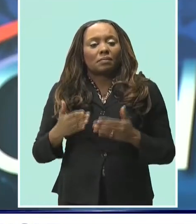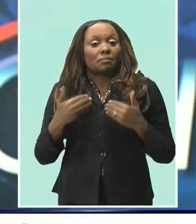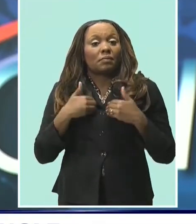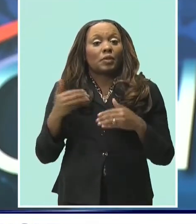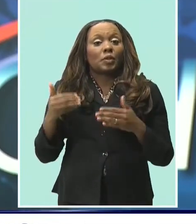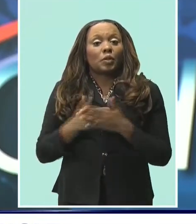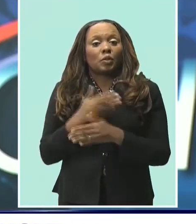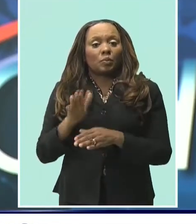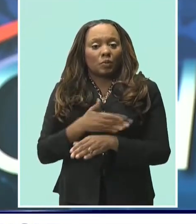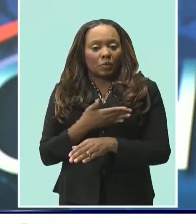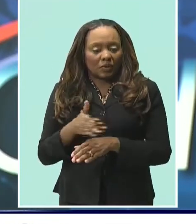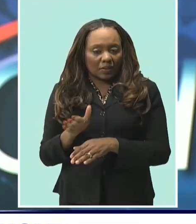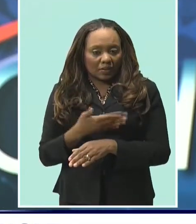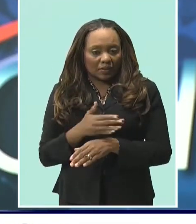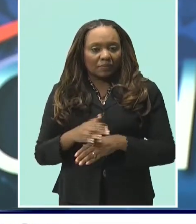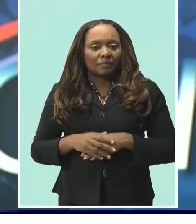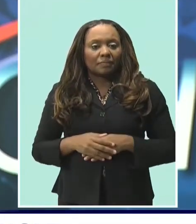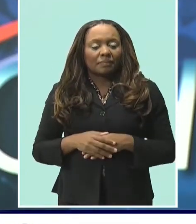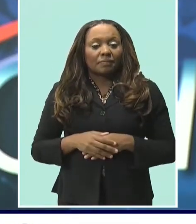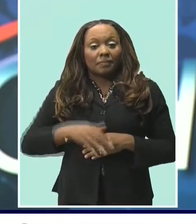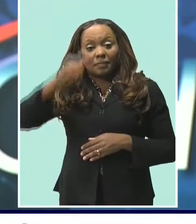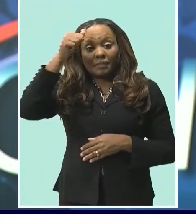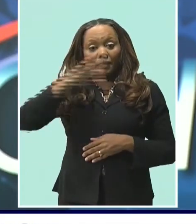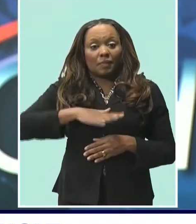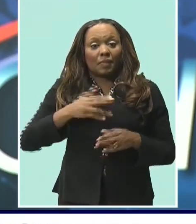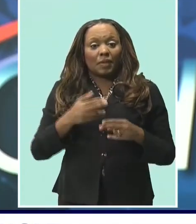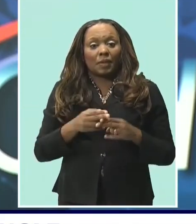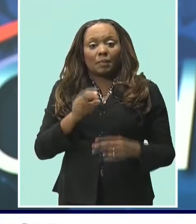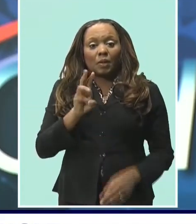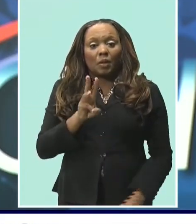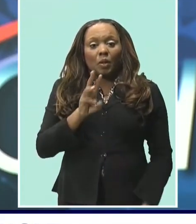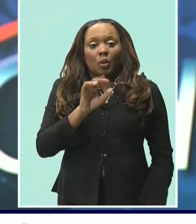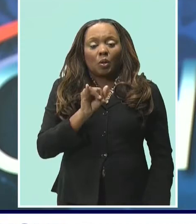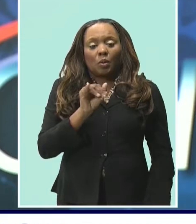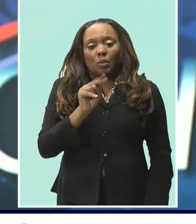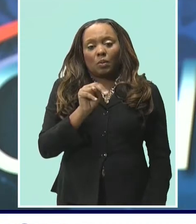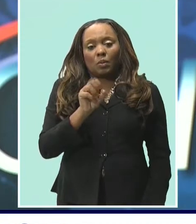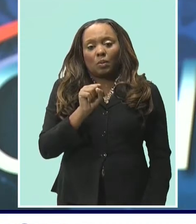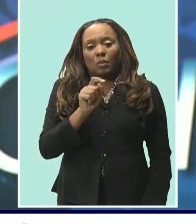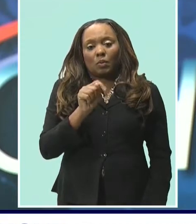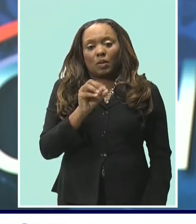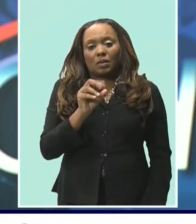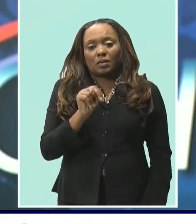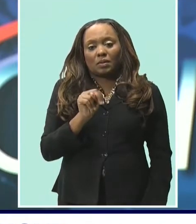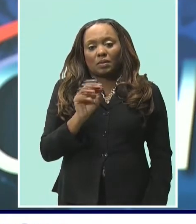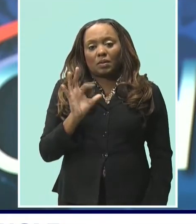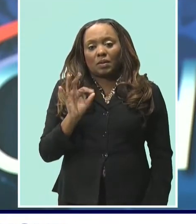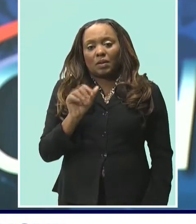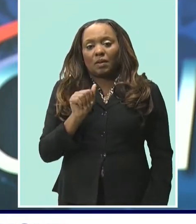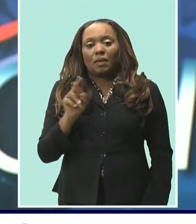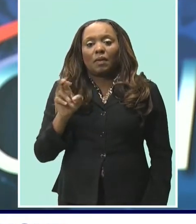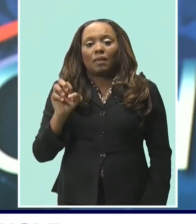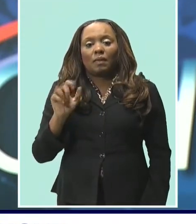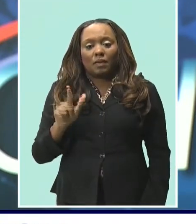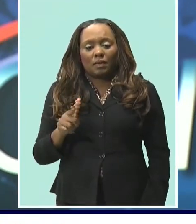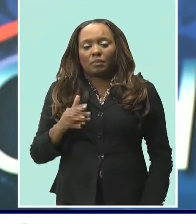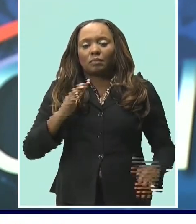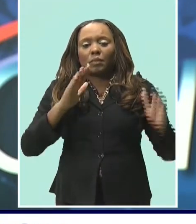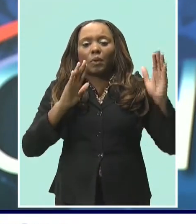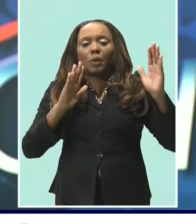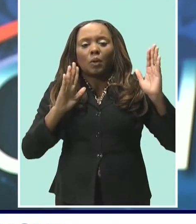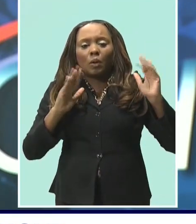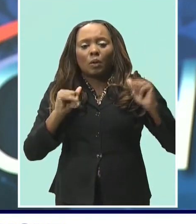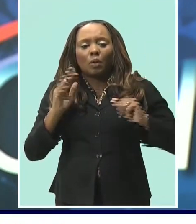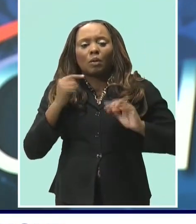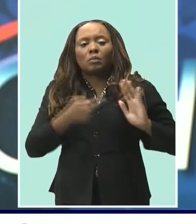period. Winston Farrell, also known as the Poet I Farrell, released his new single, I Cry. He hopes the track will